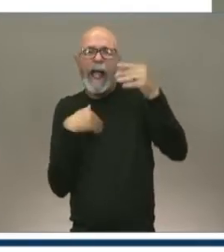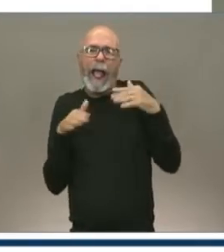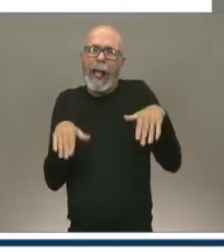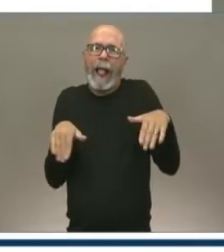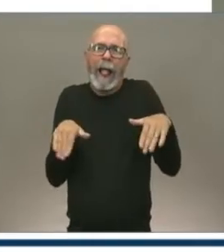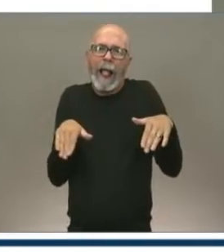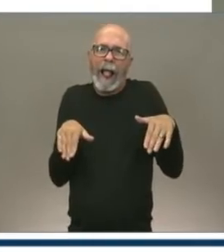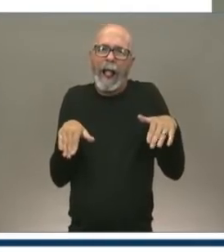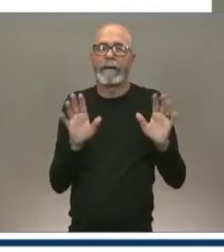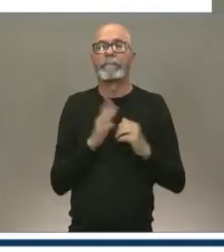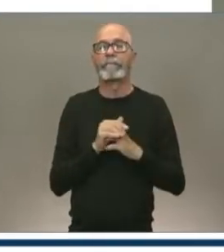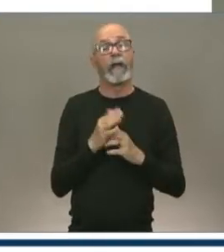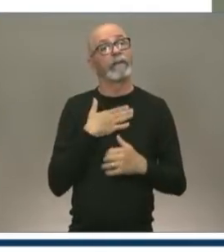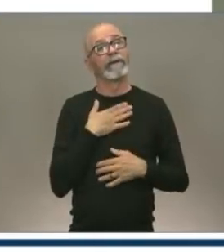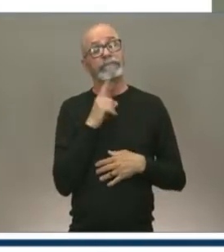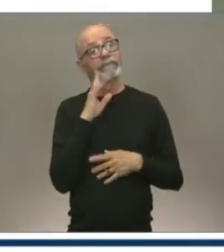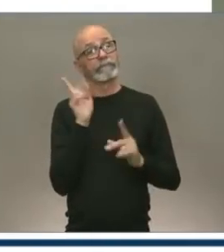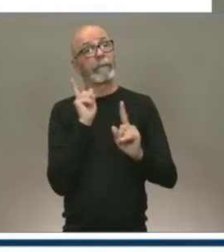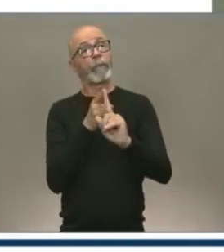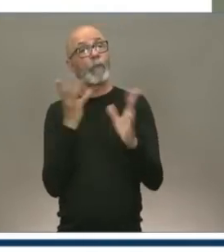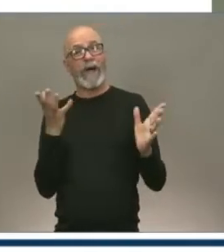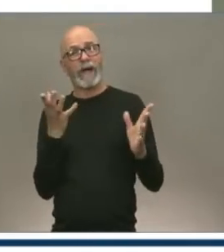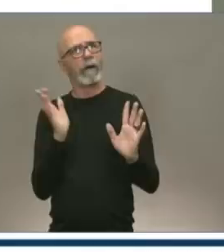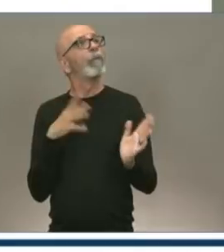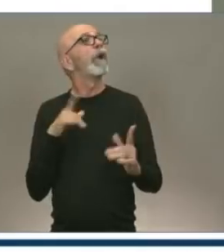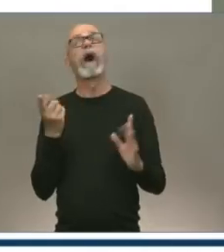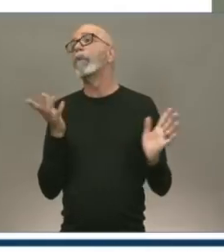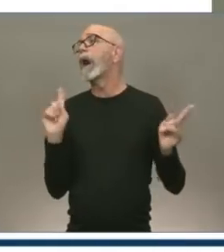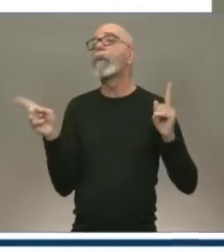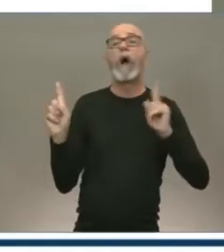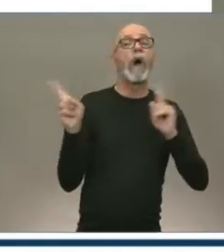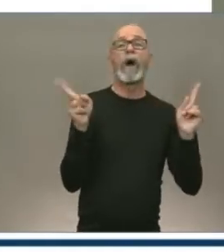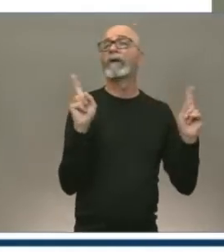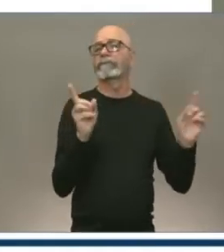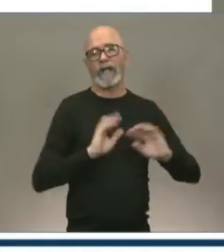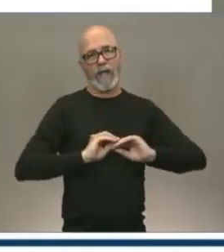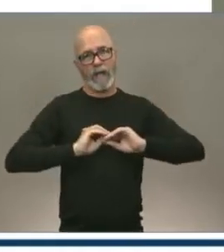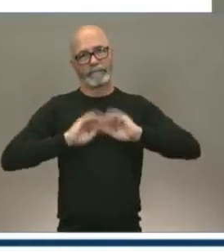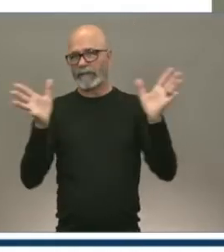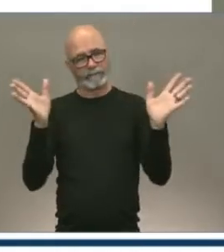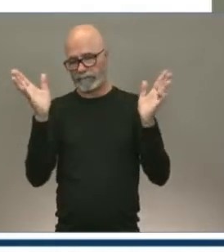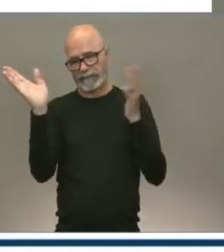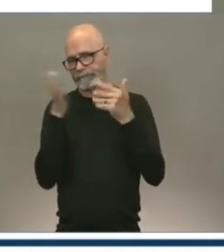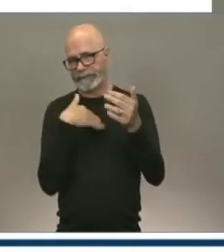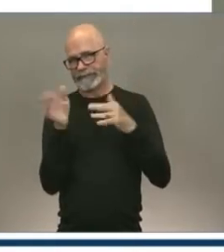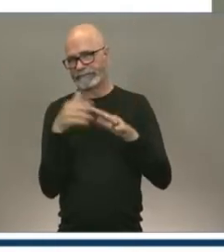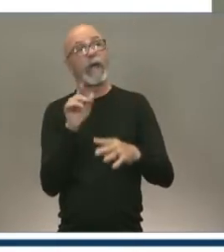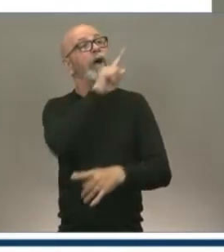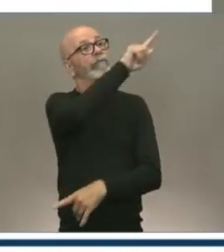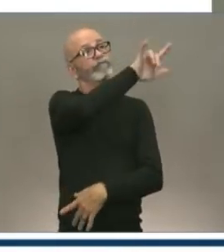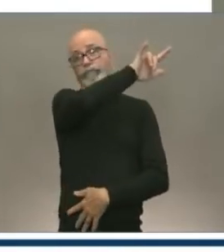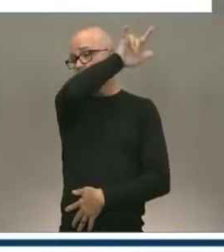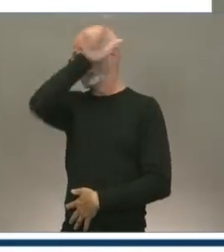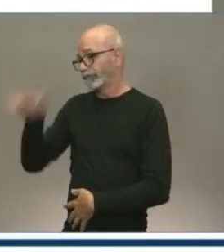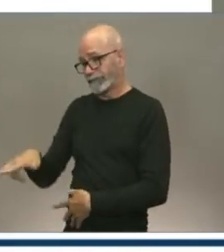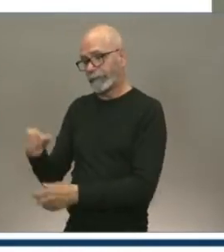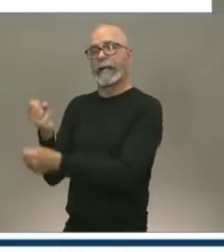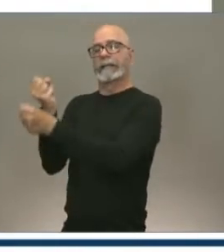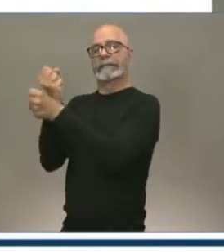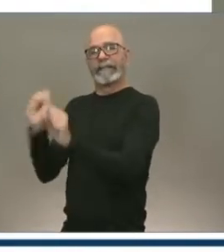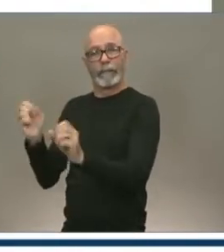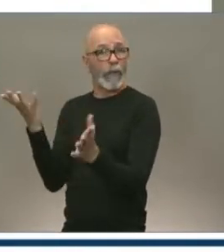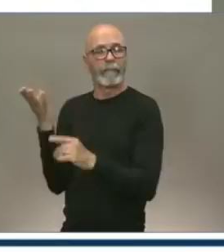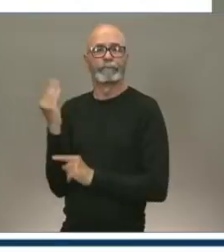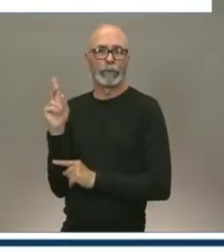reason. If they're coming here, they have to either quarantine or follow a strict protocol if they're exempted from quarantining. It makes no difference why they're